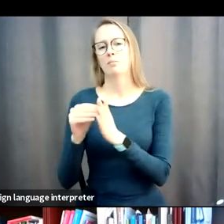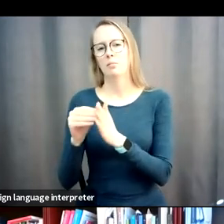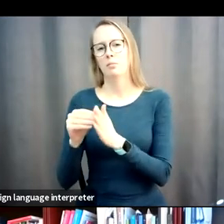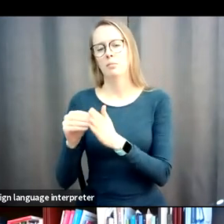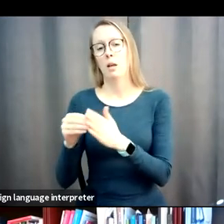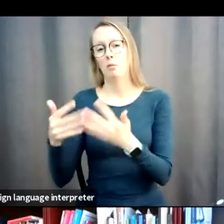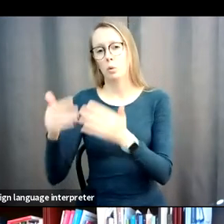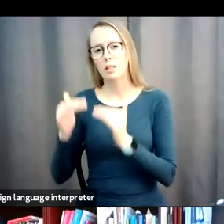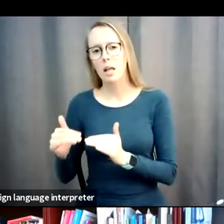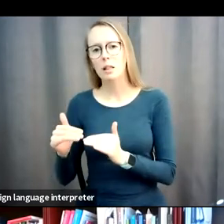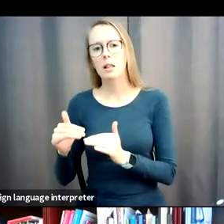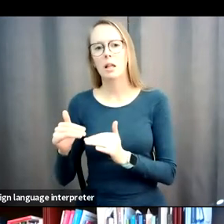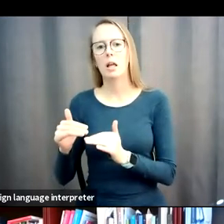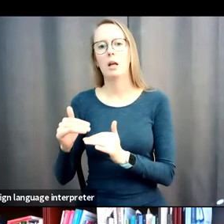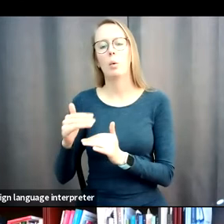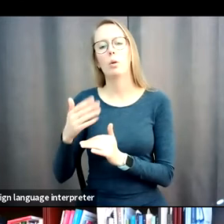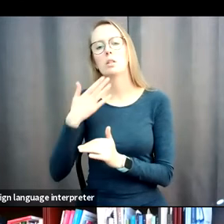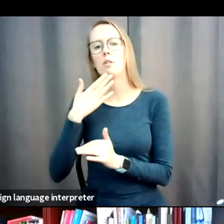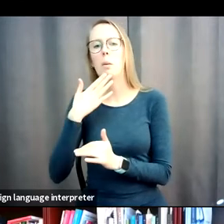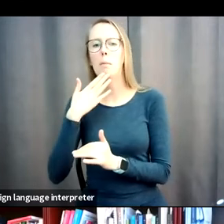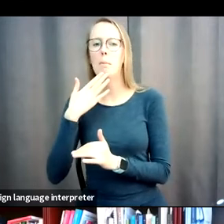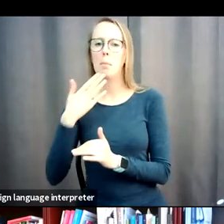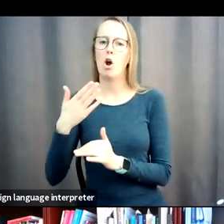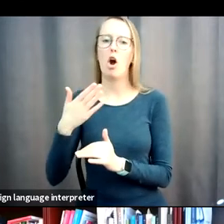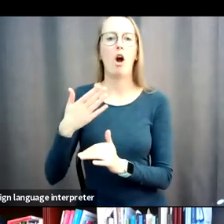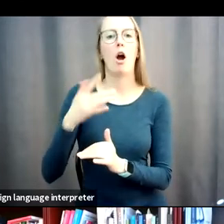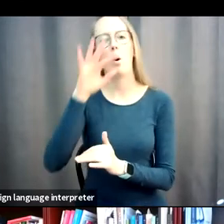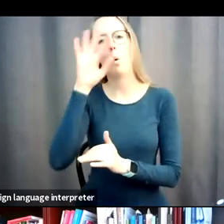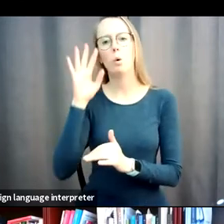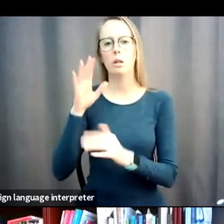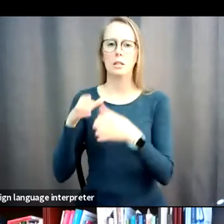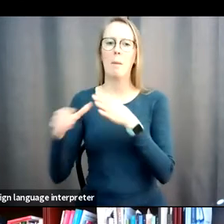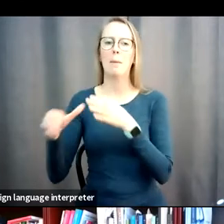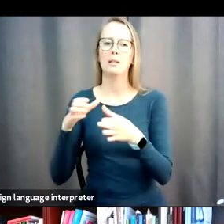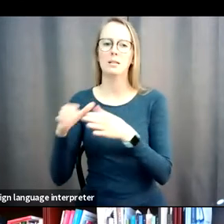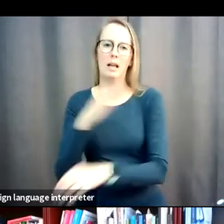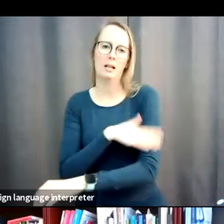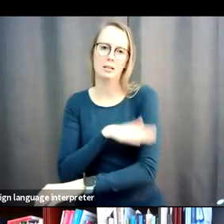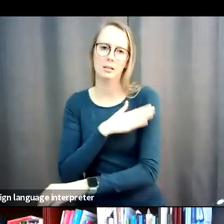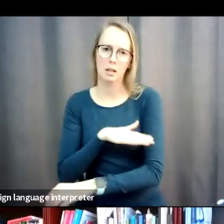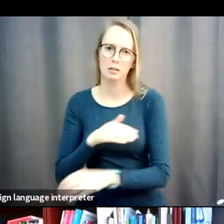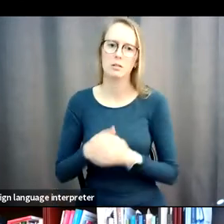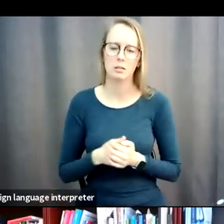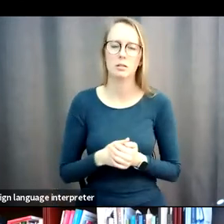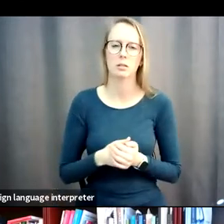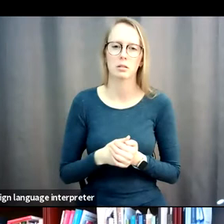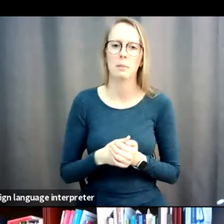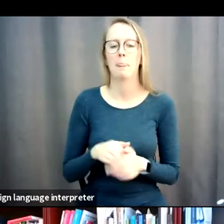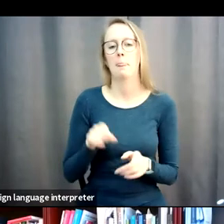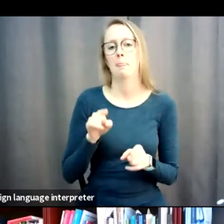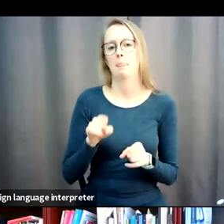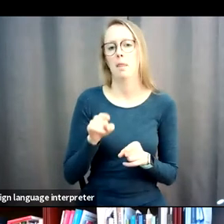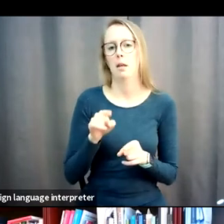disability and age-appropriate assistance to be able to realize this right on an equal basis. But this is also part of